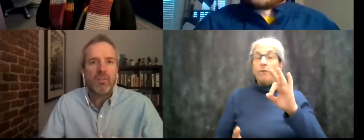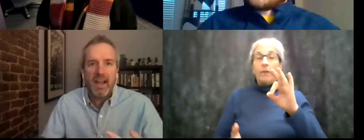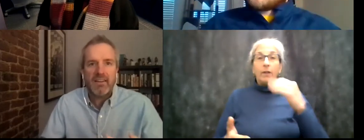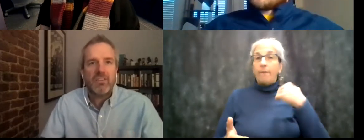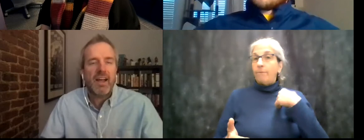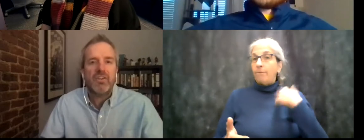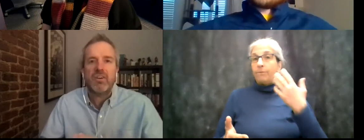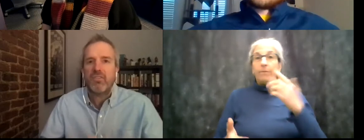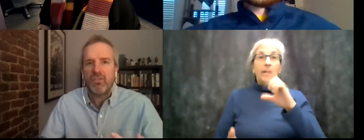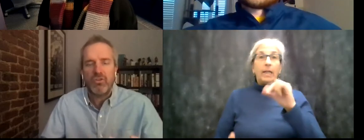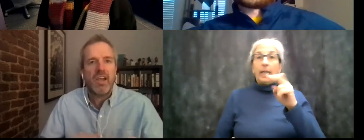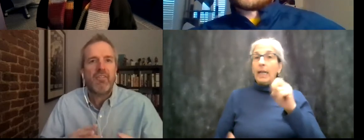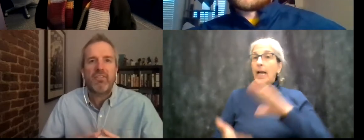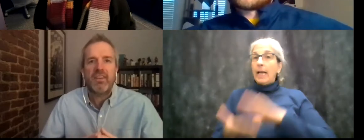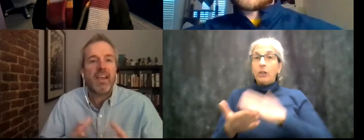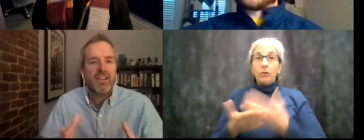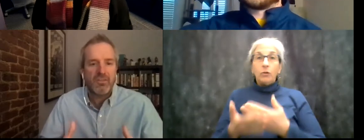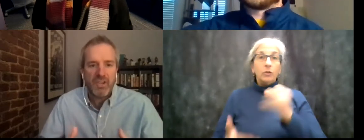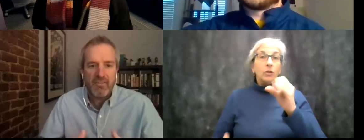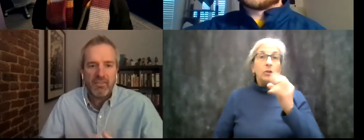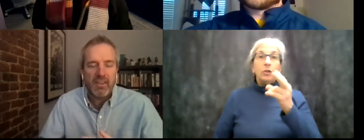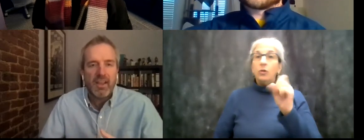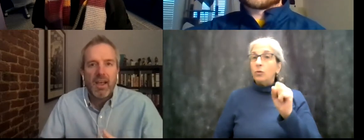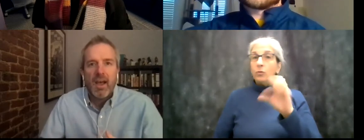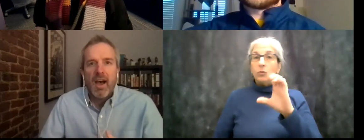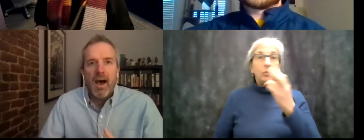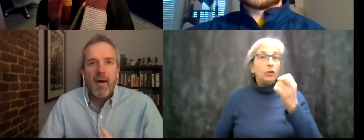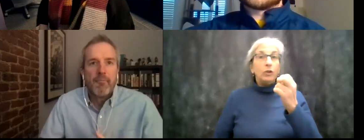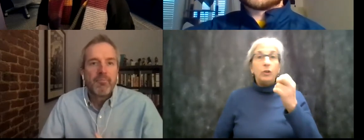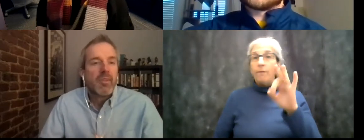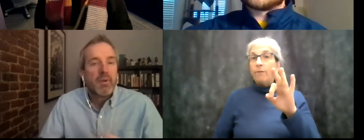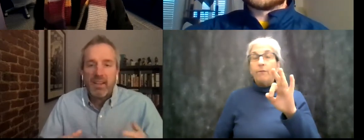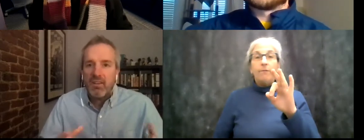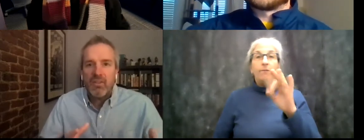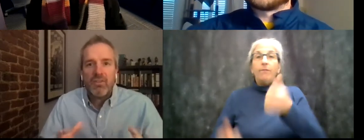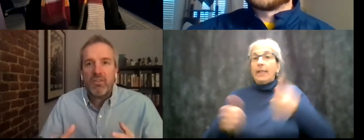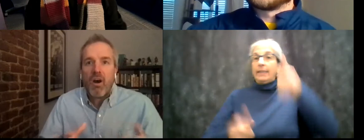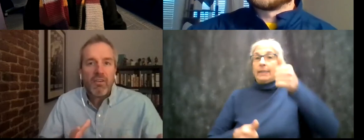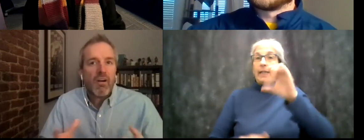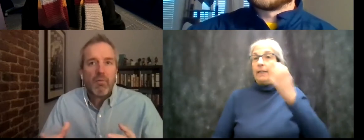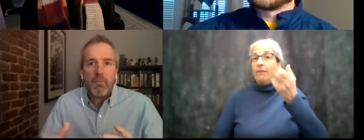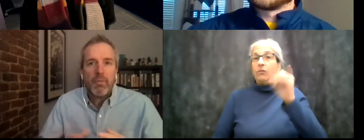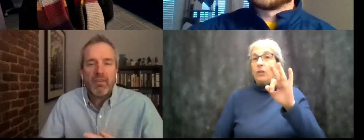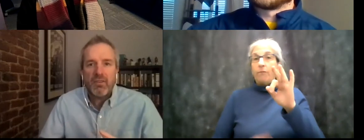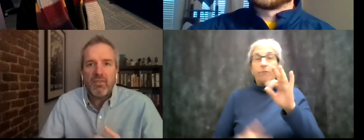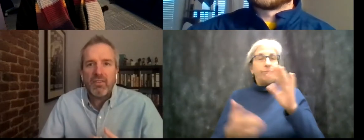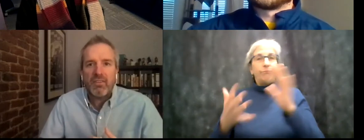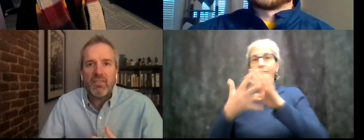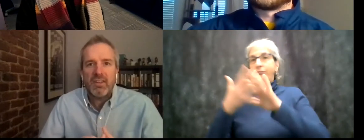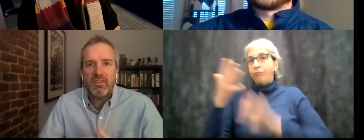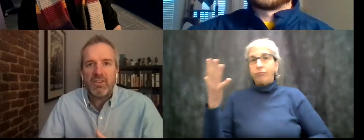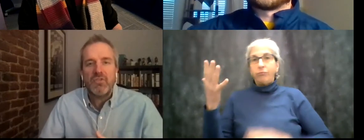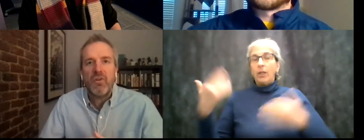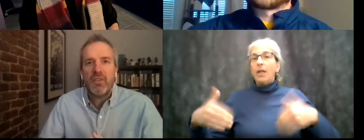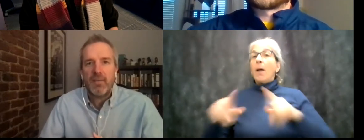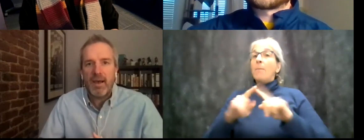know, line cooks, sous chefs, executive chefs. But then, you know, there are pieces of this, of the